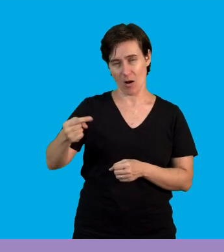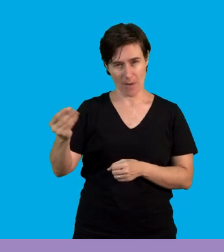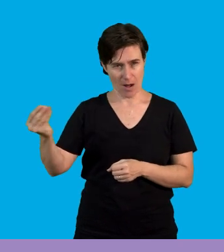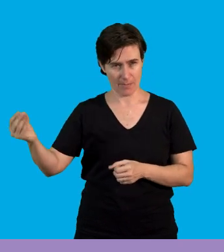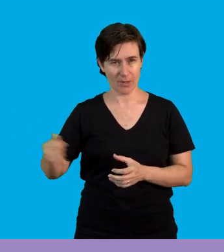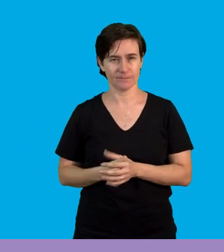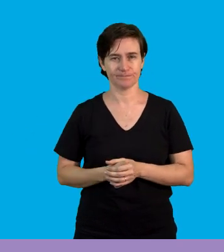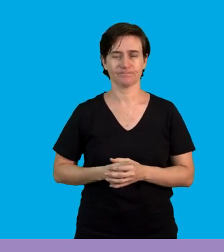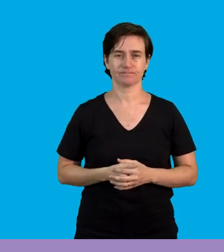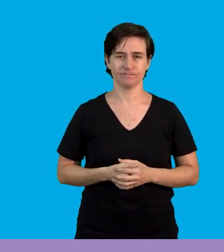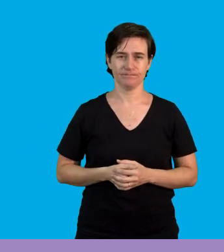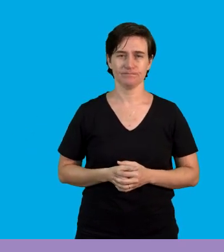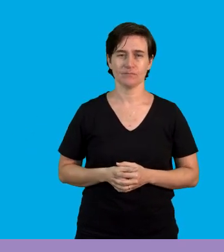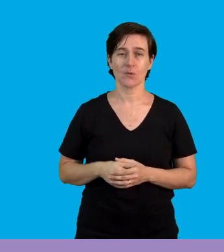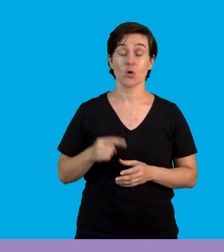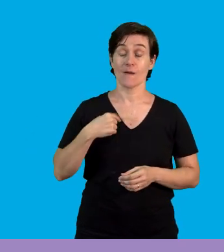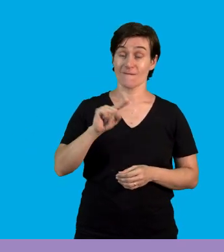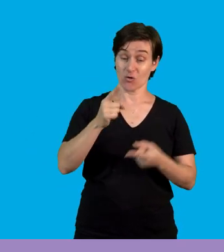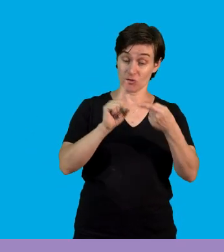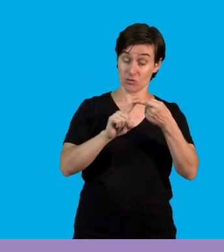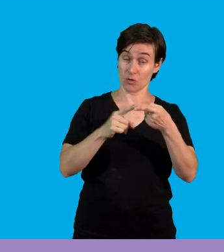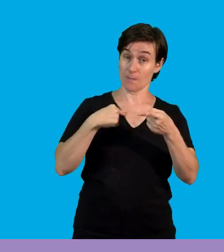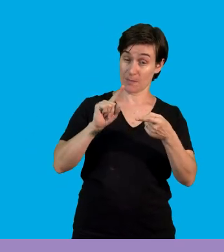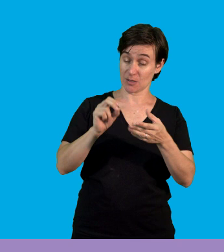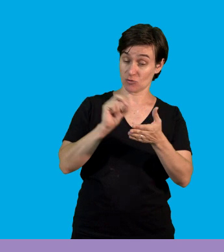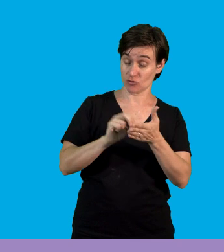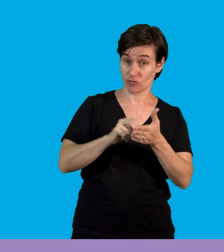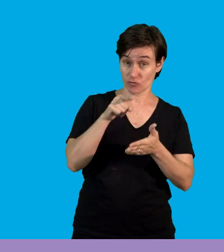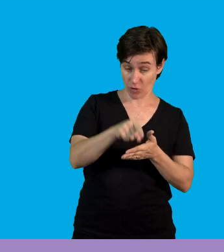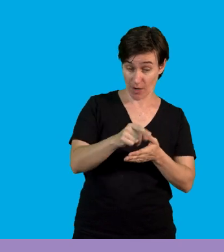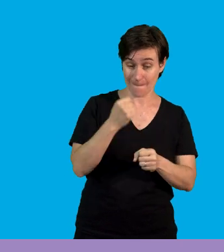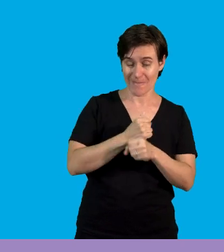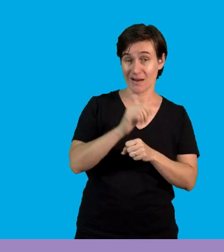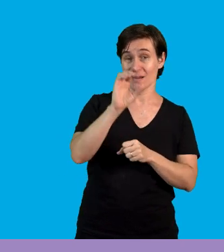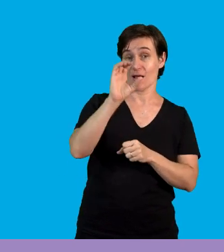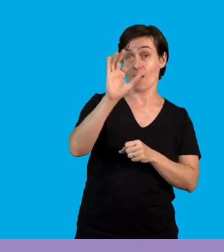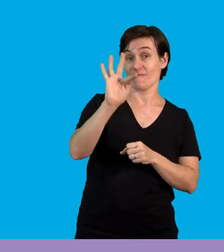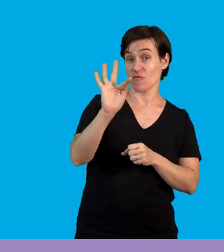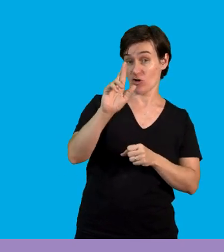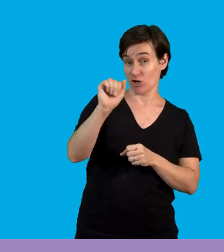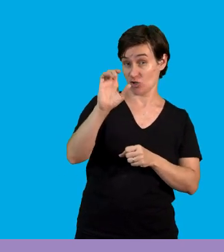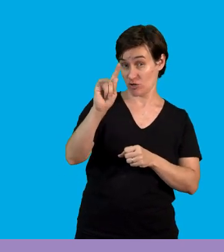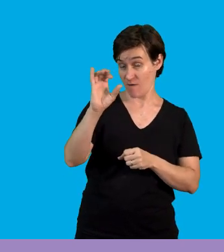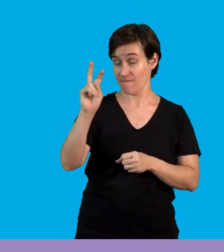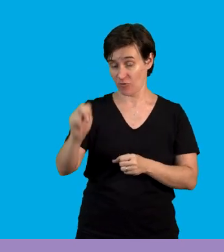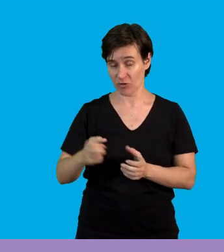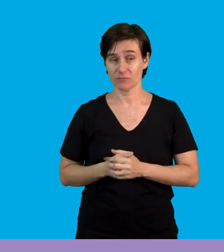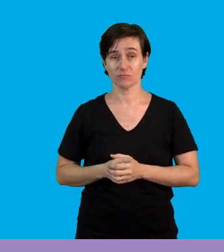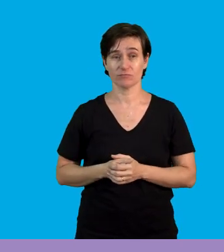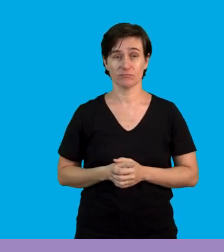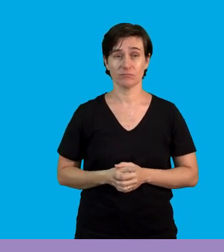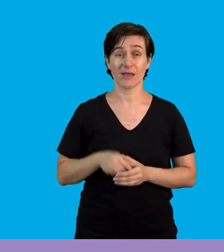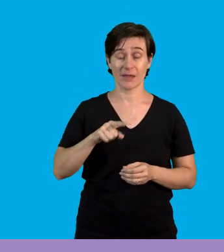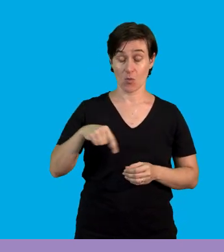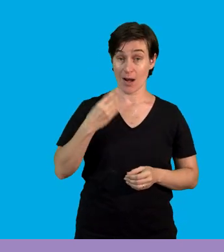the percentage as a common fraction first, because it helps us to understand that part. And then also